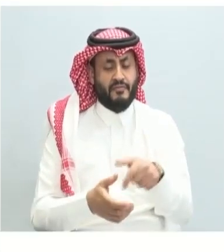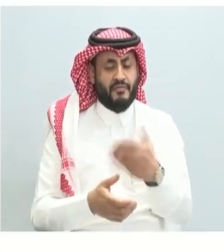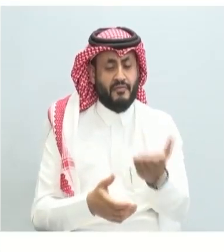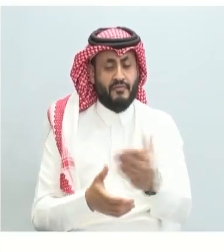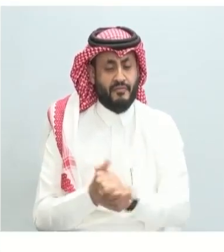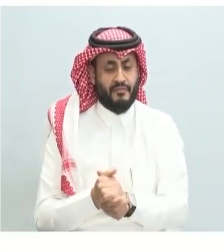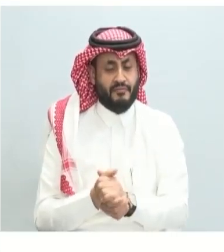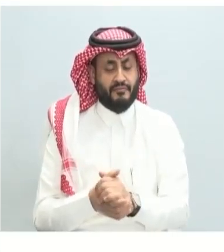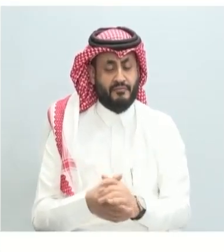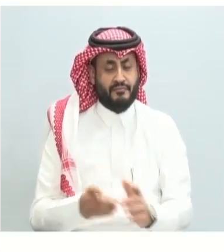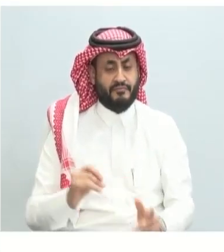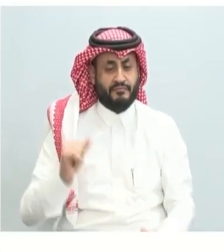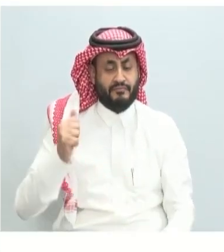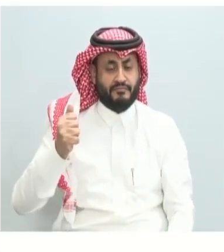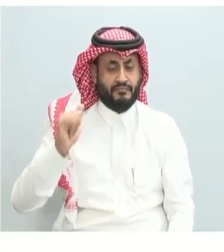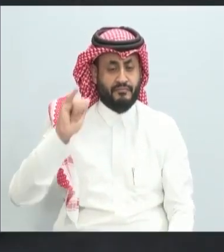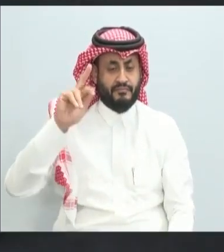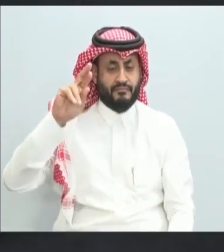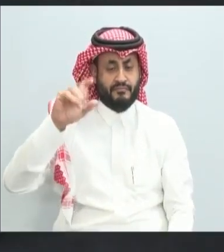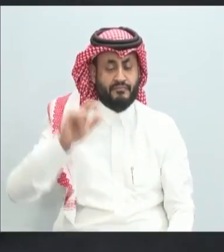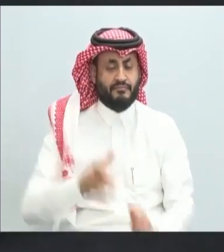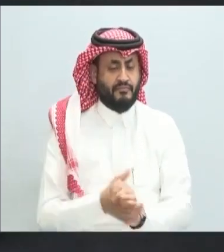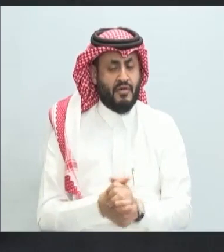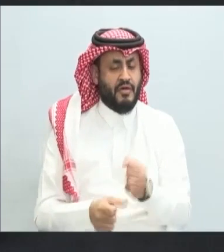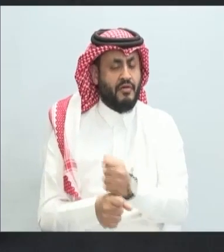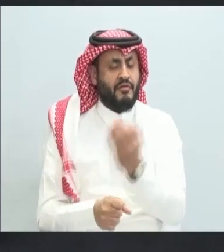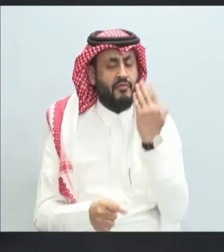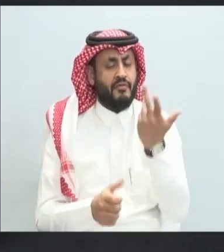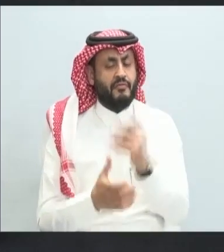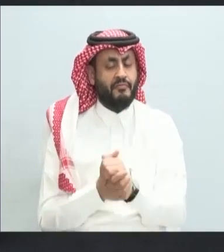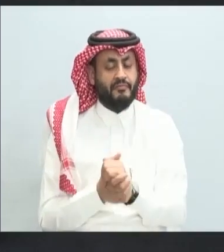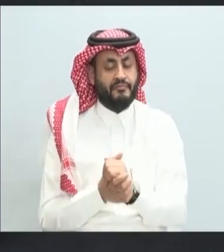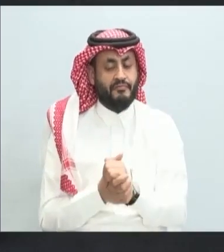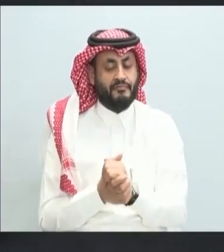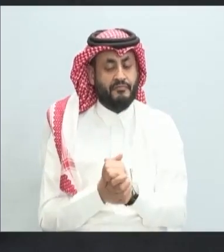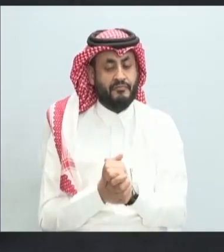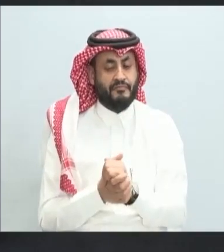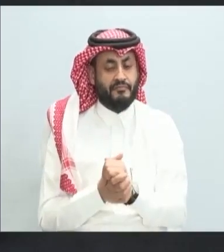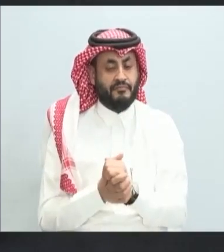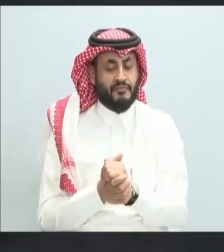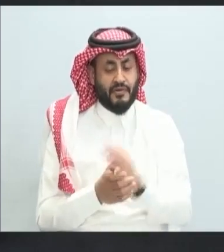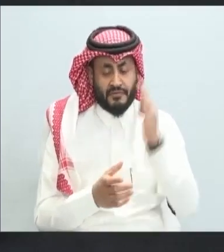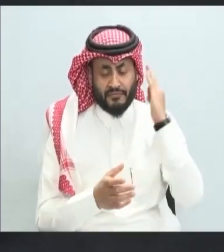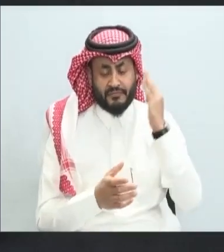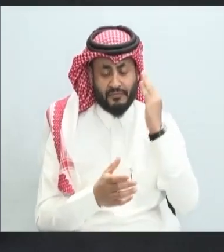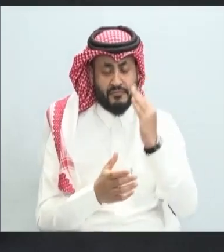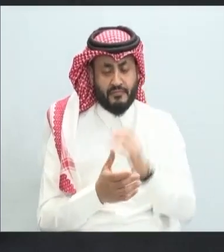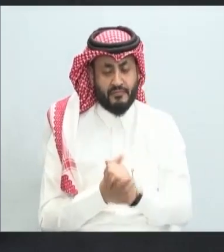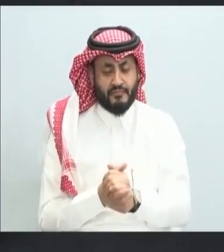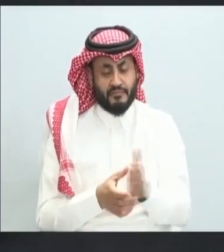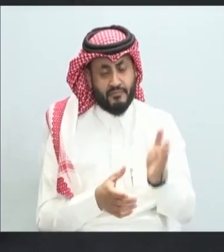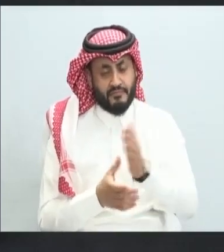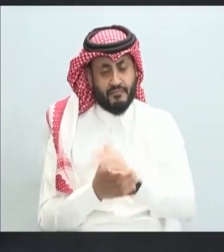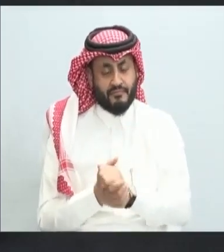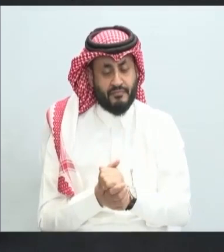by diary. So what we did last time is that we did listen and also